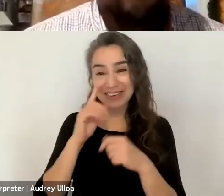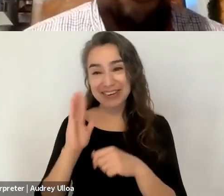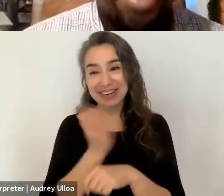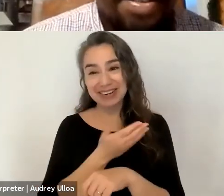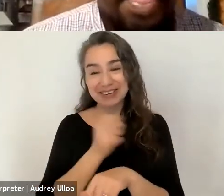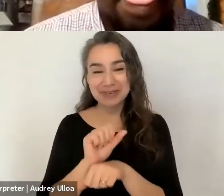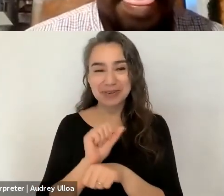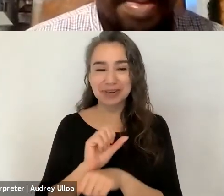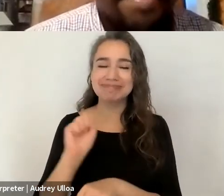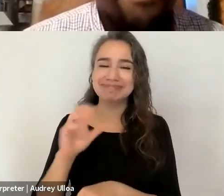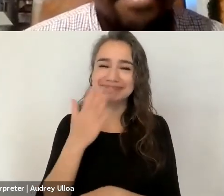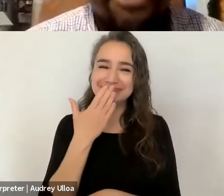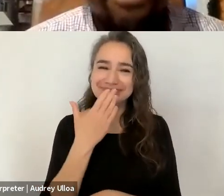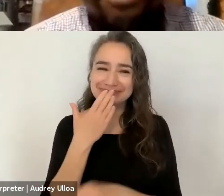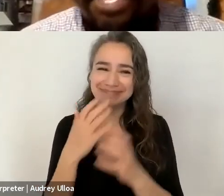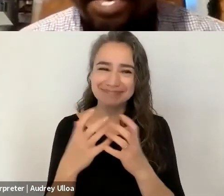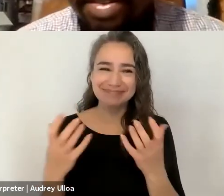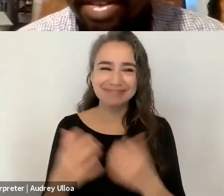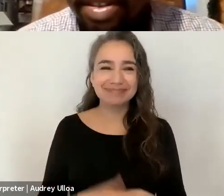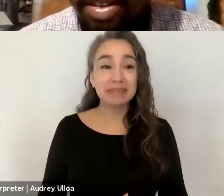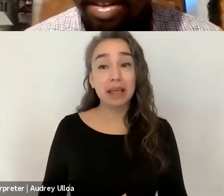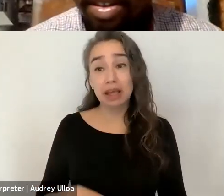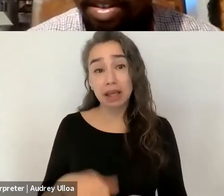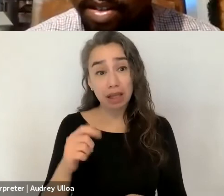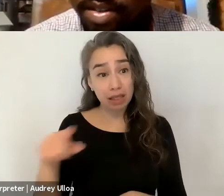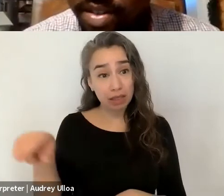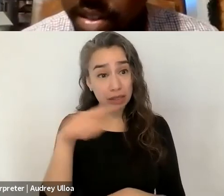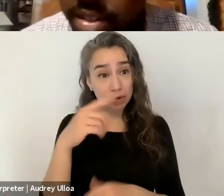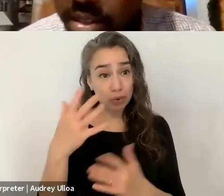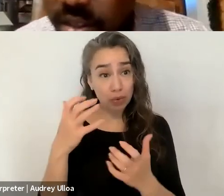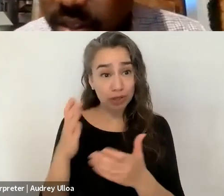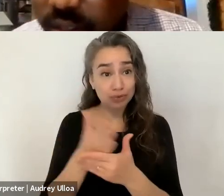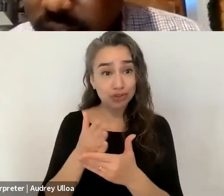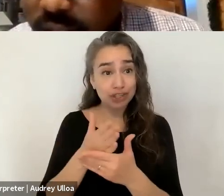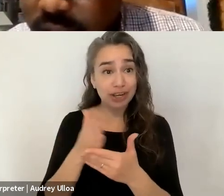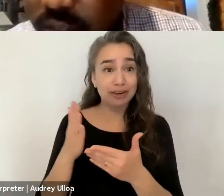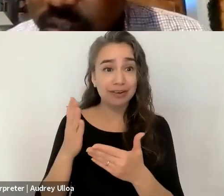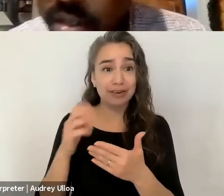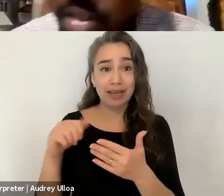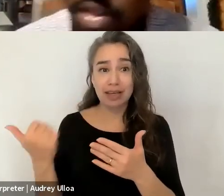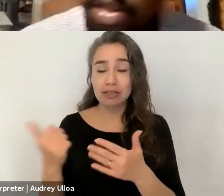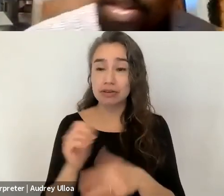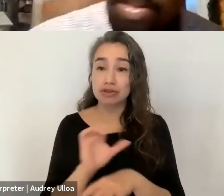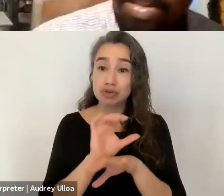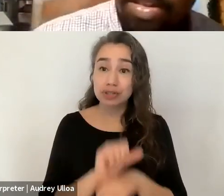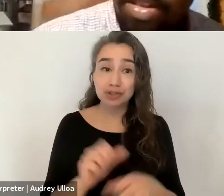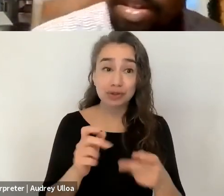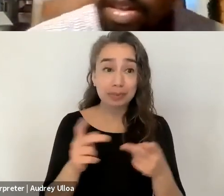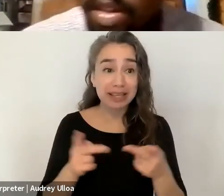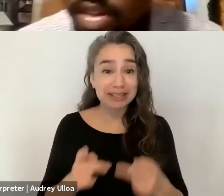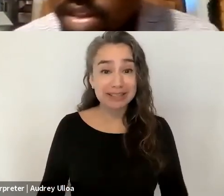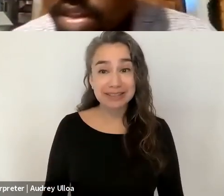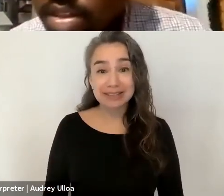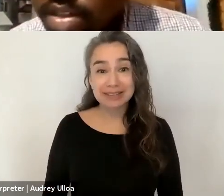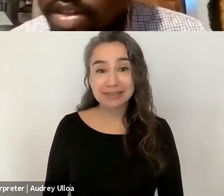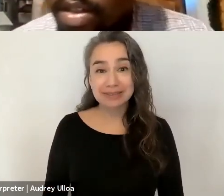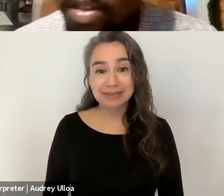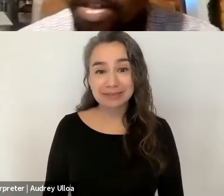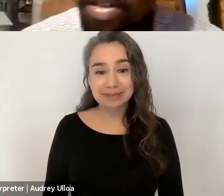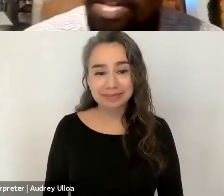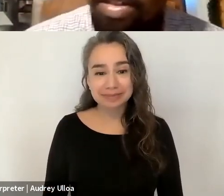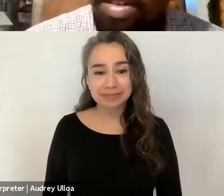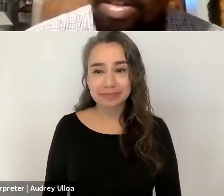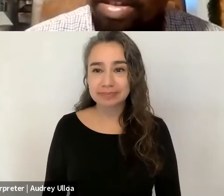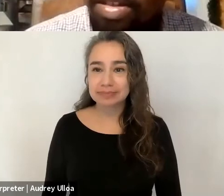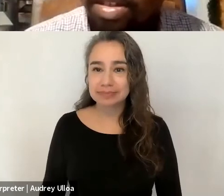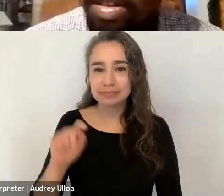So thanks a lot. Anyone else that wants to share those traditional places? I would go. Glorina. Yes,